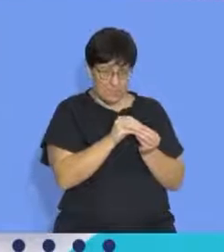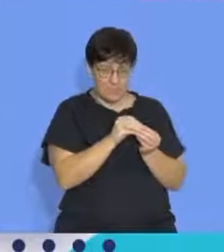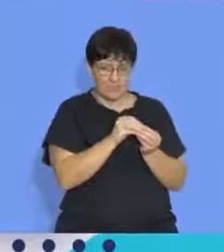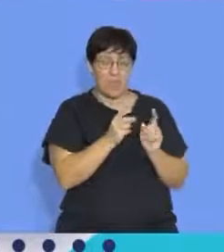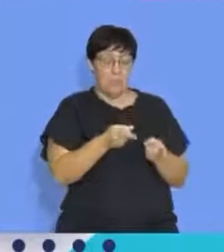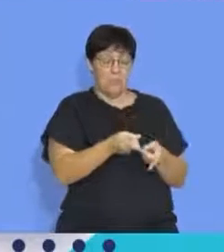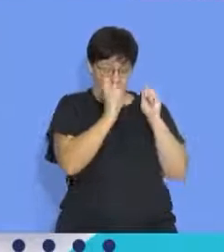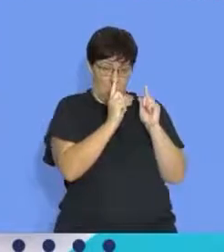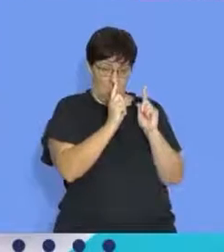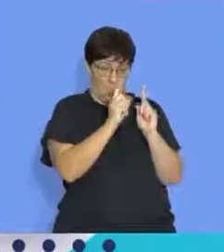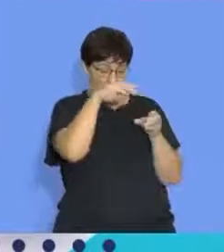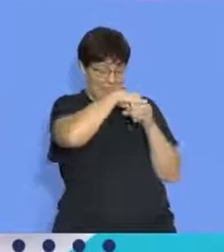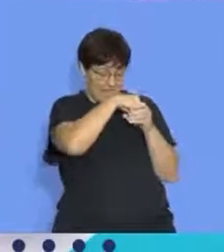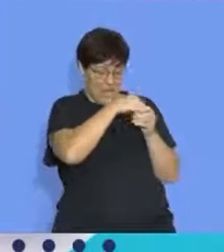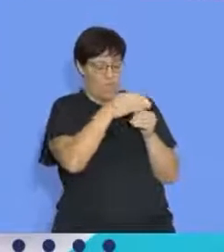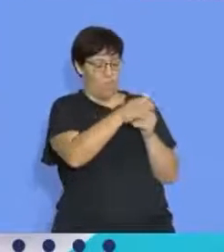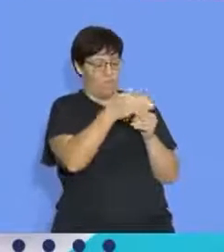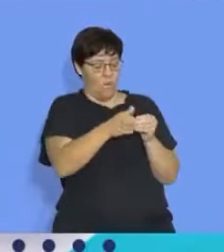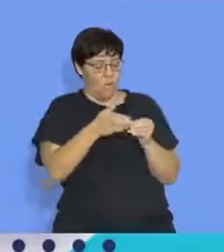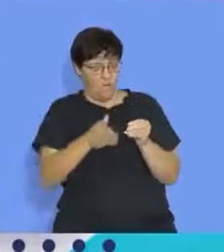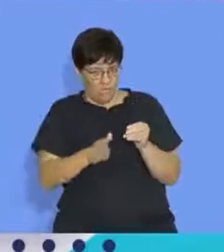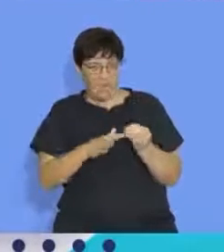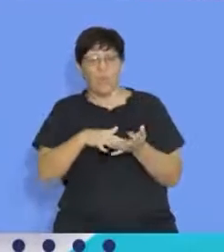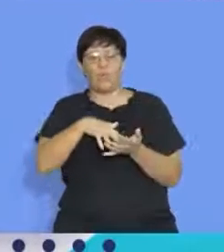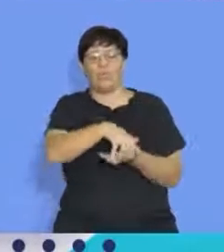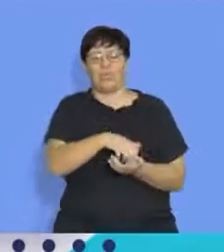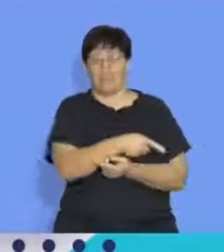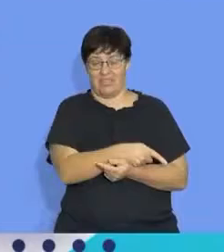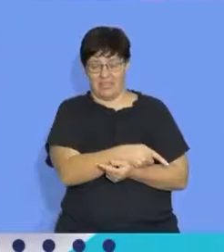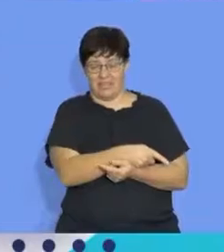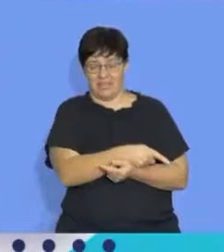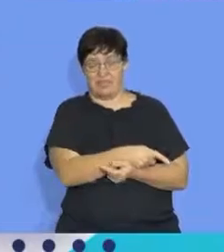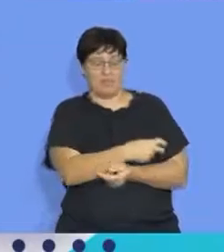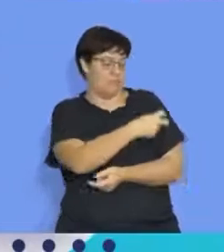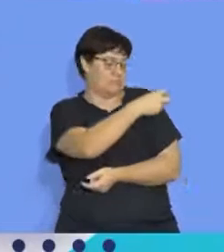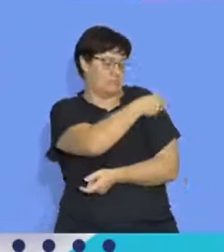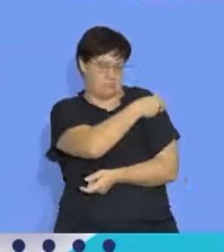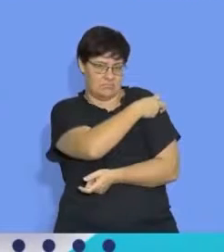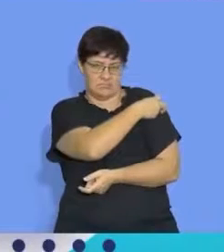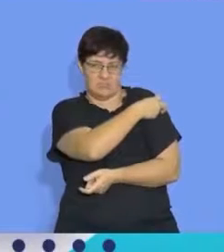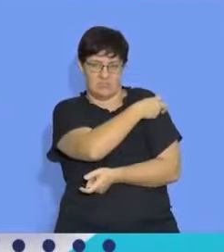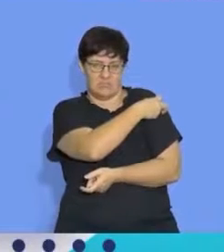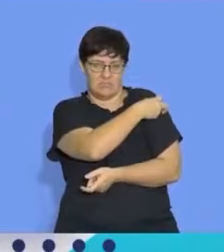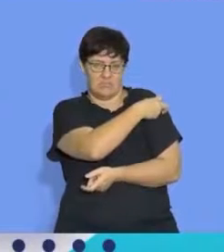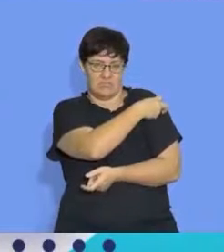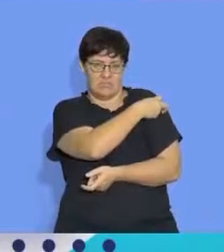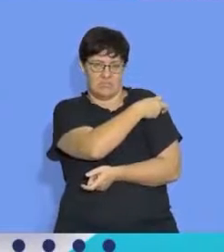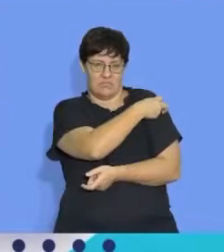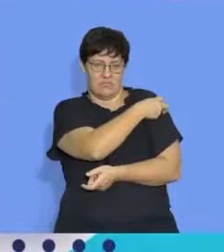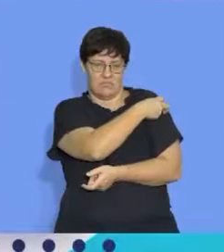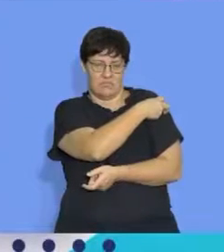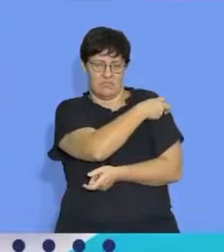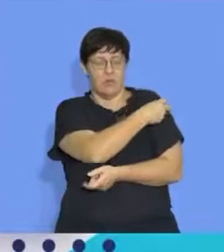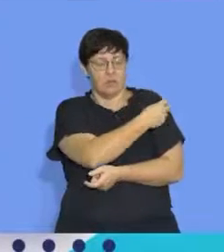danger part of it, if I could use it. We make it a weak formed, and what they do is they inject that virus into your